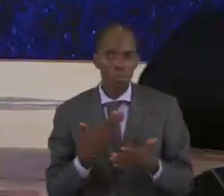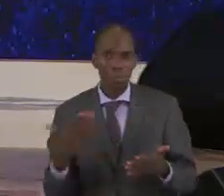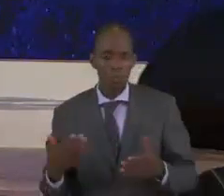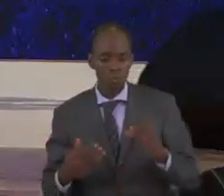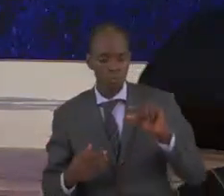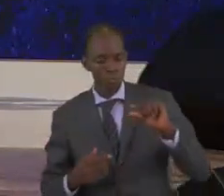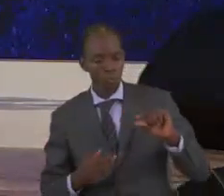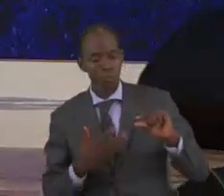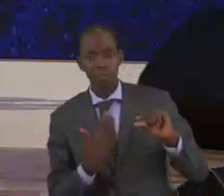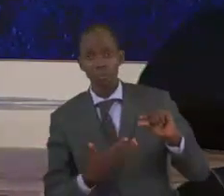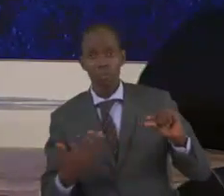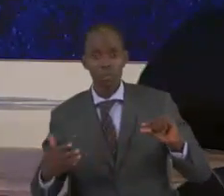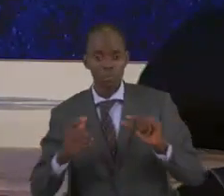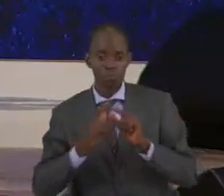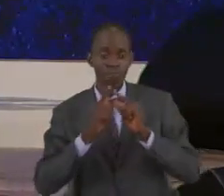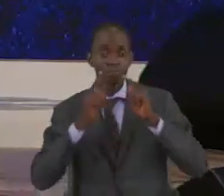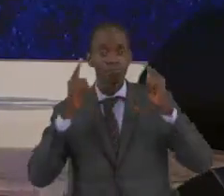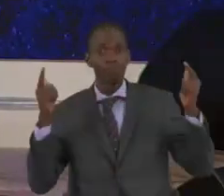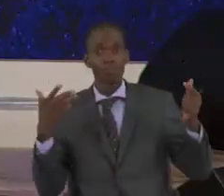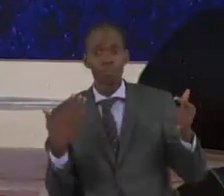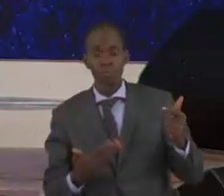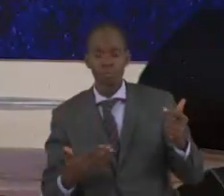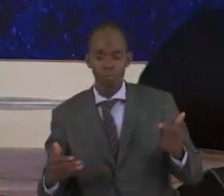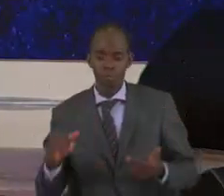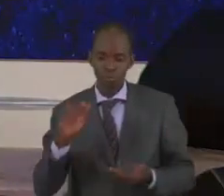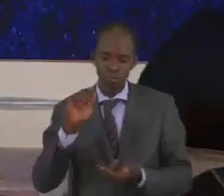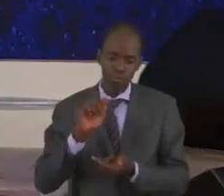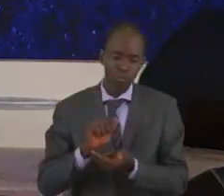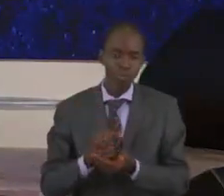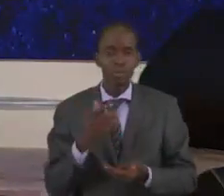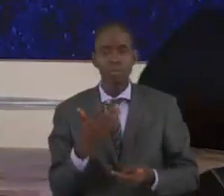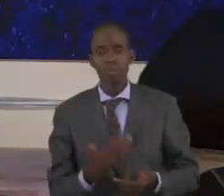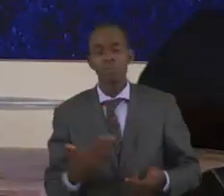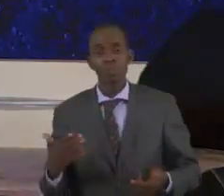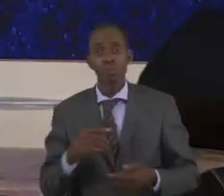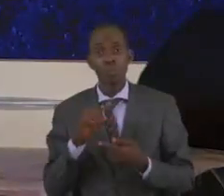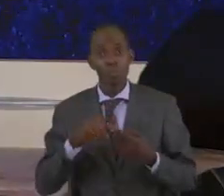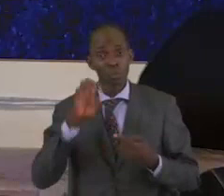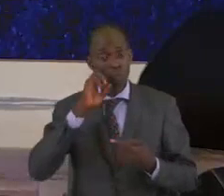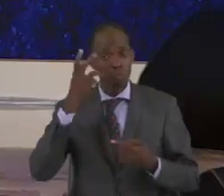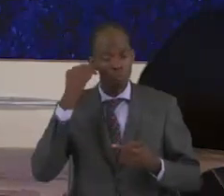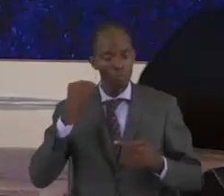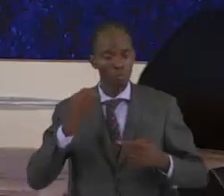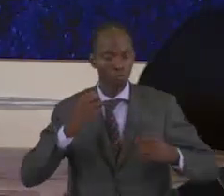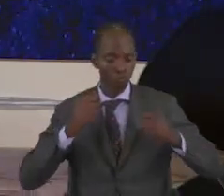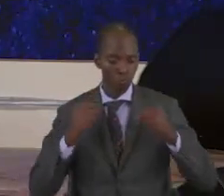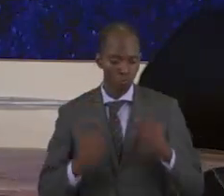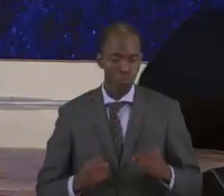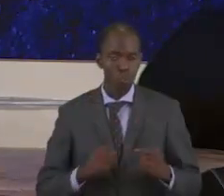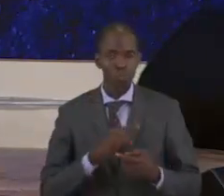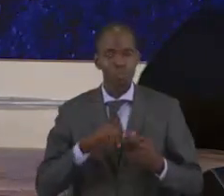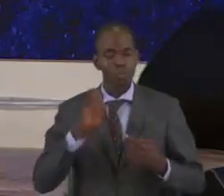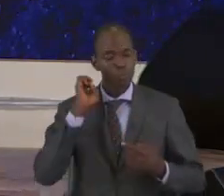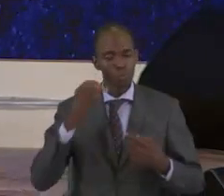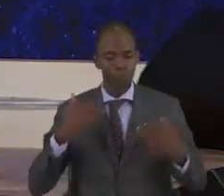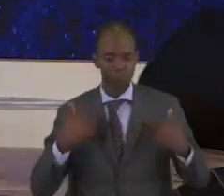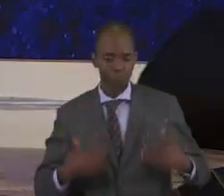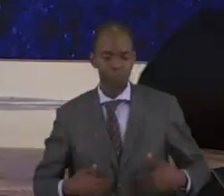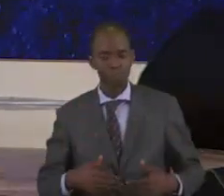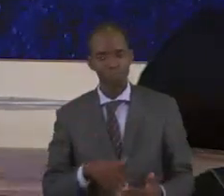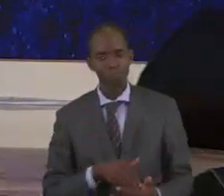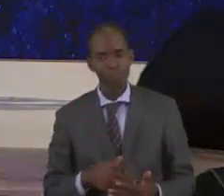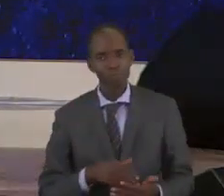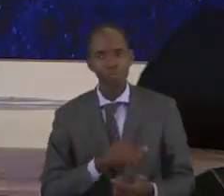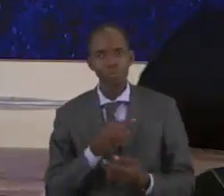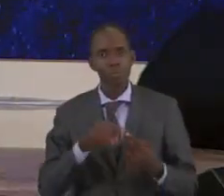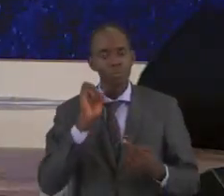in great things, in little things. When he was strong, when he was physically tired, when he was